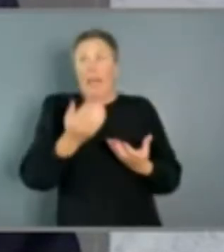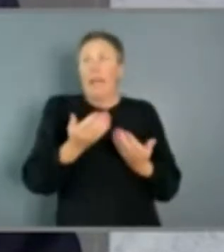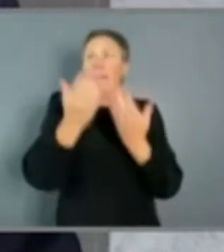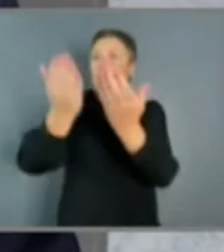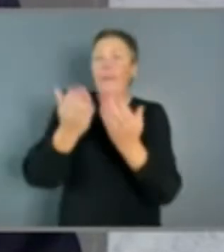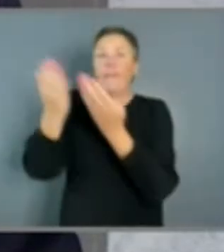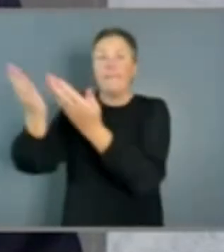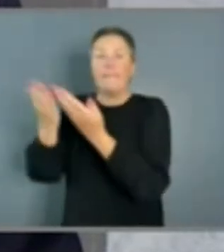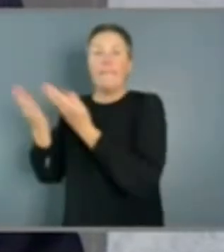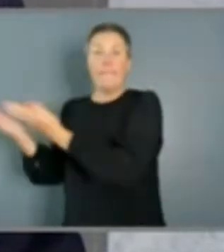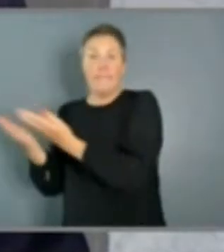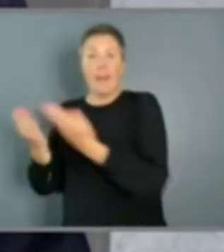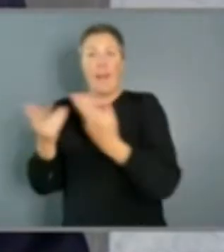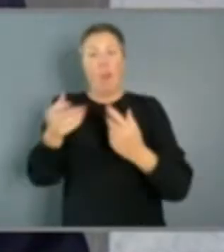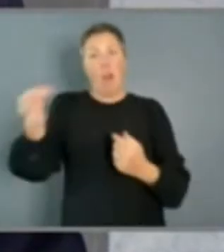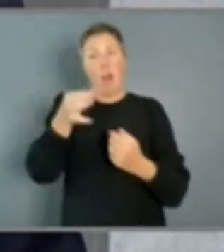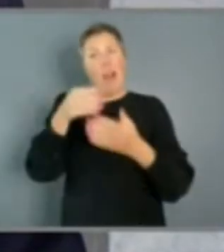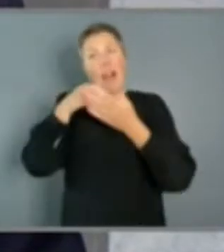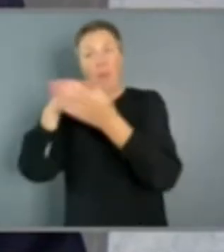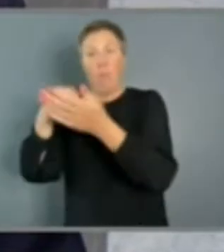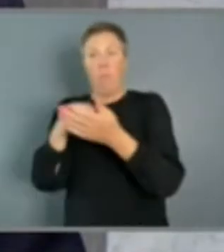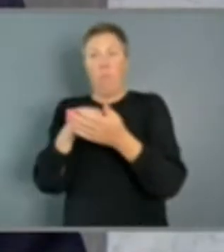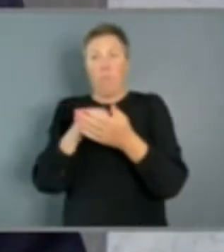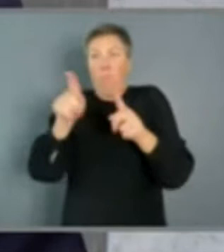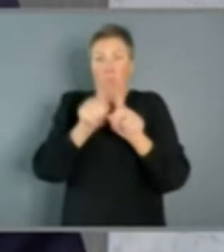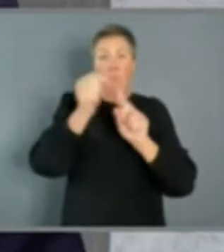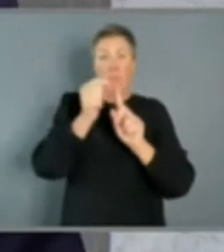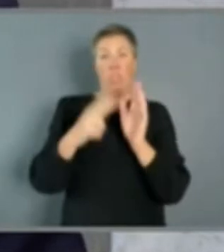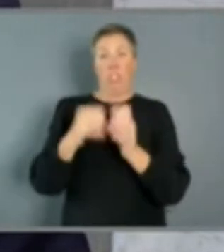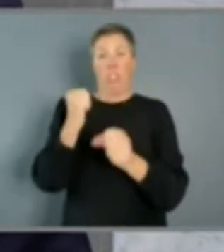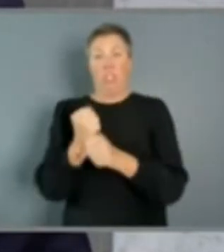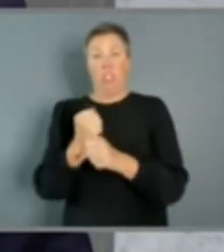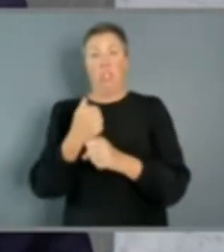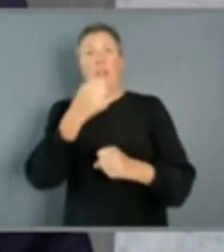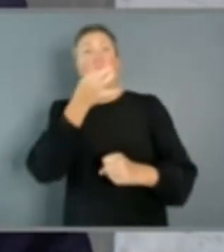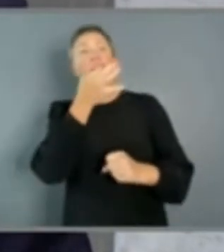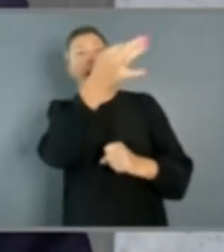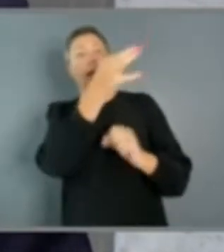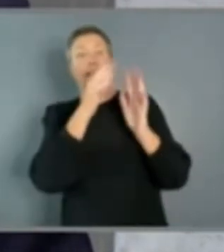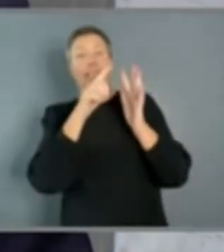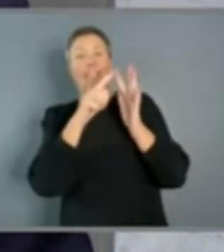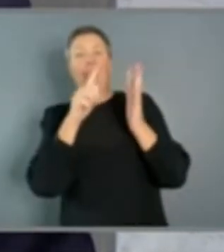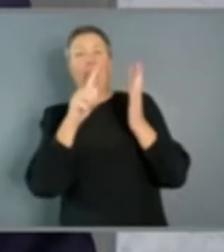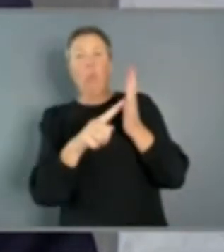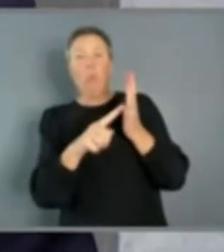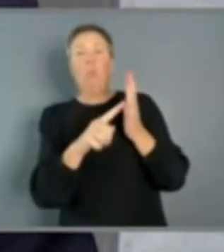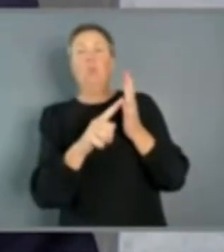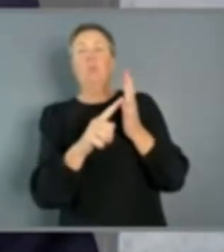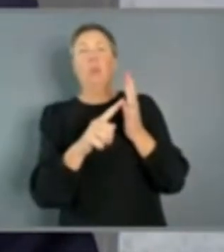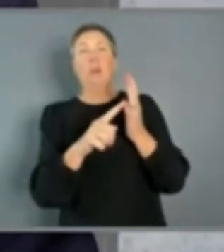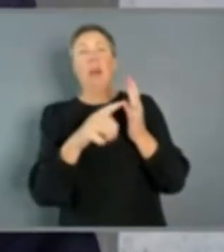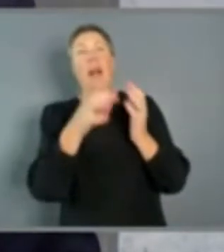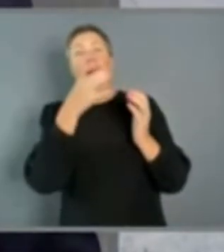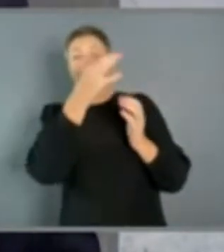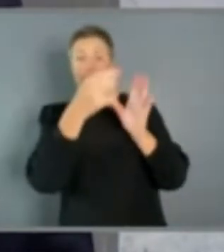their urgent needs in our region. And we'll be seeking the support of the European Union and AstraZeneca to achieve that as